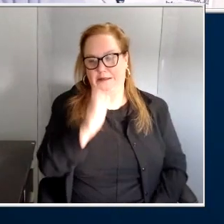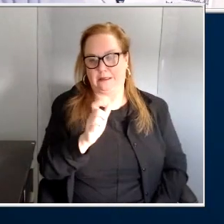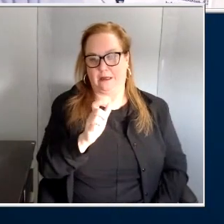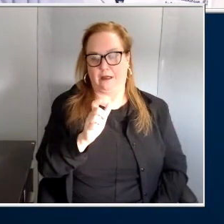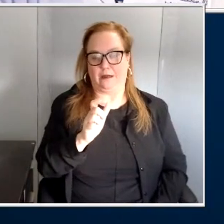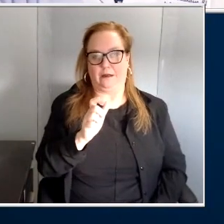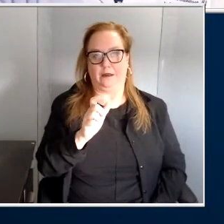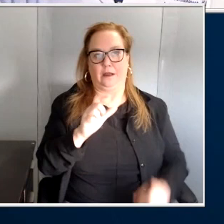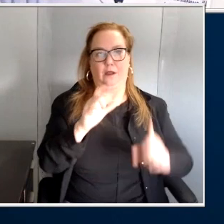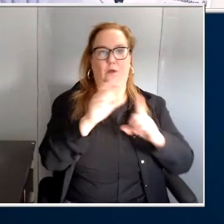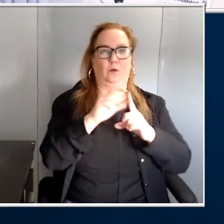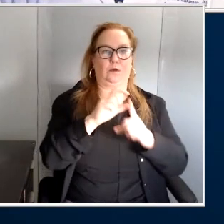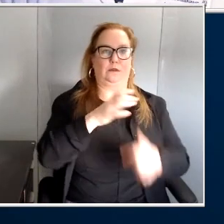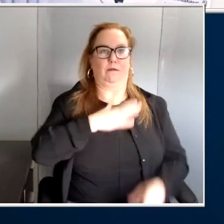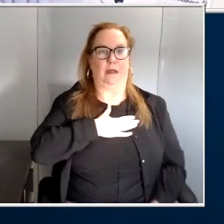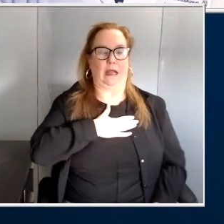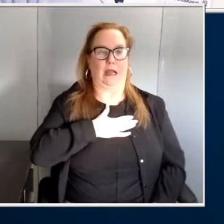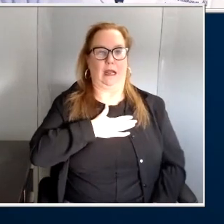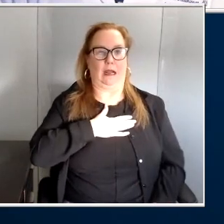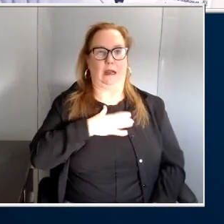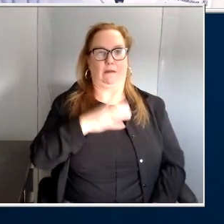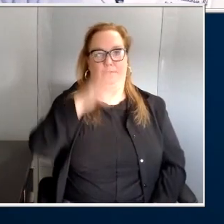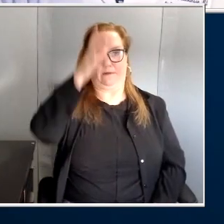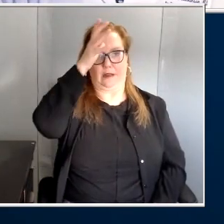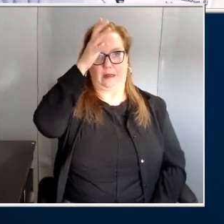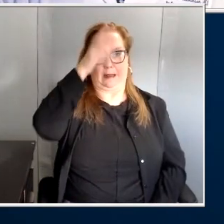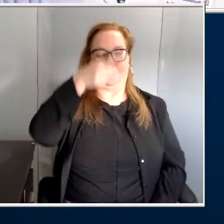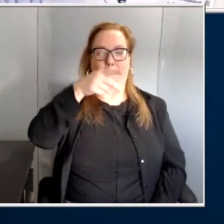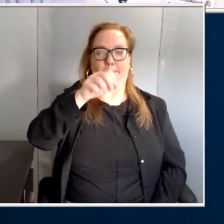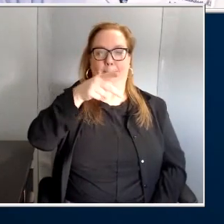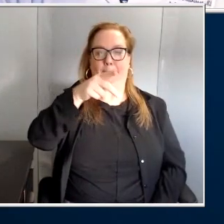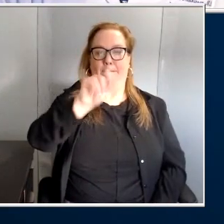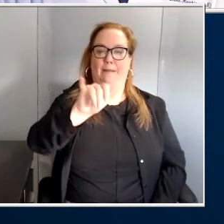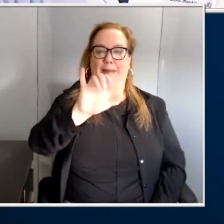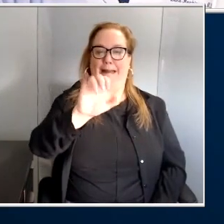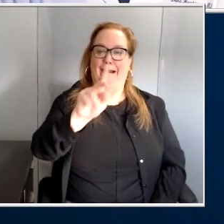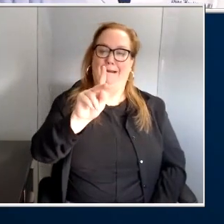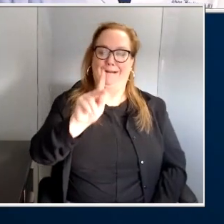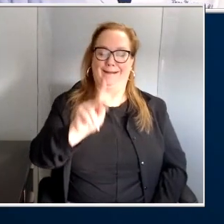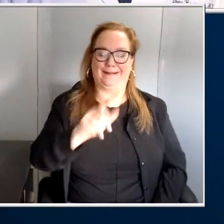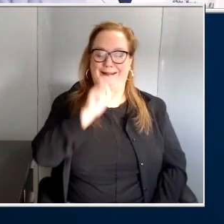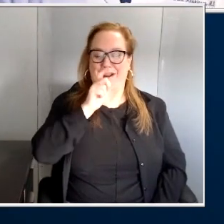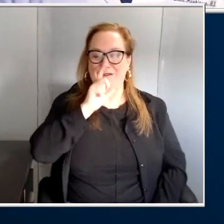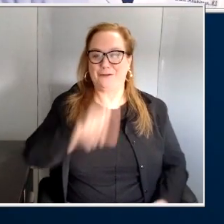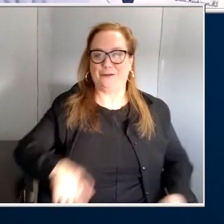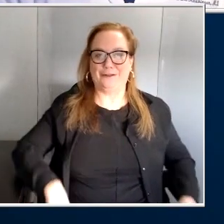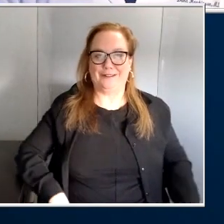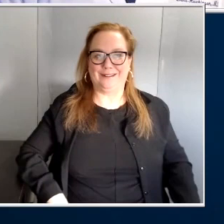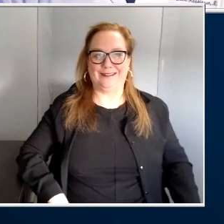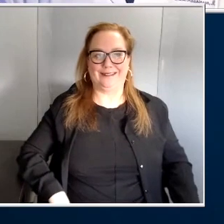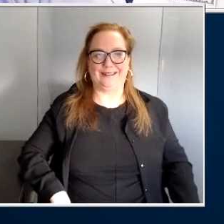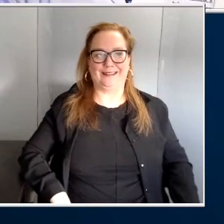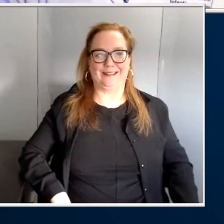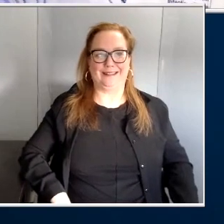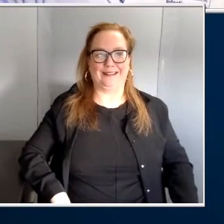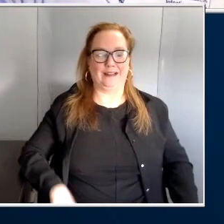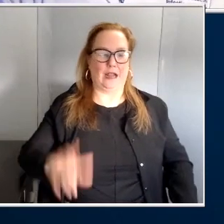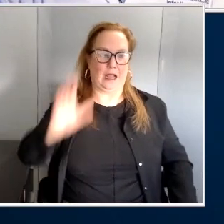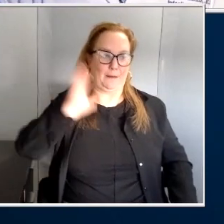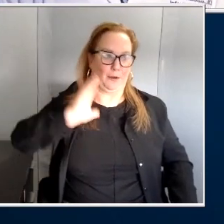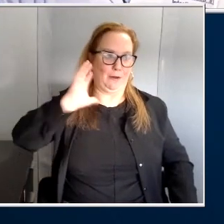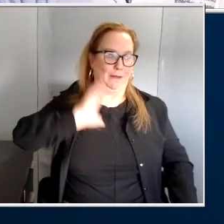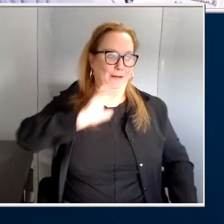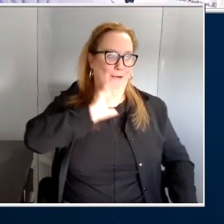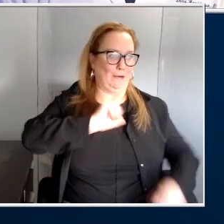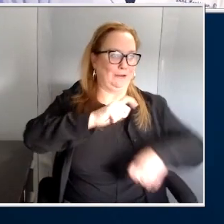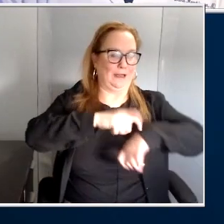of my father, poppycock. So one bright note during, I'm going back on that one, people. One bright